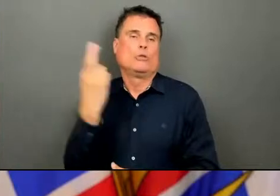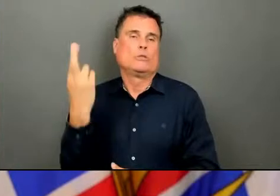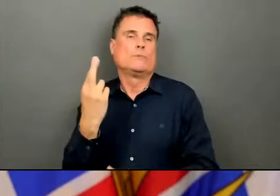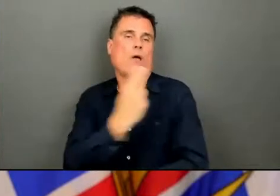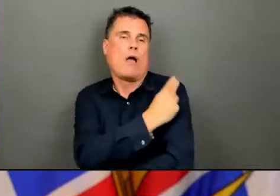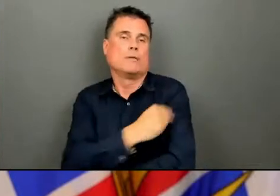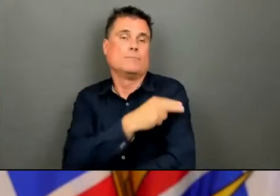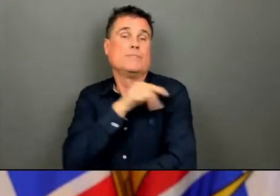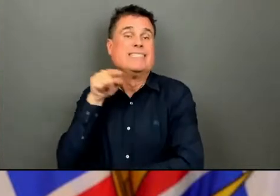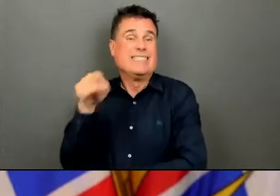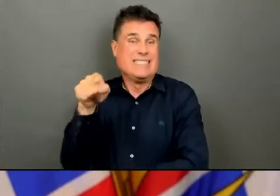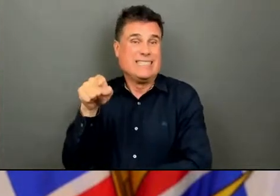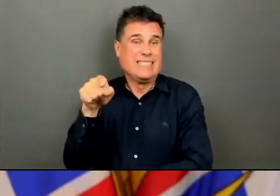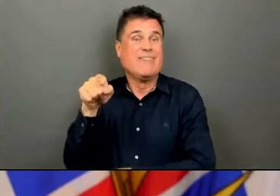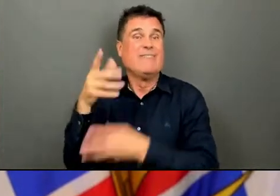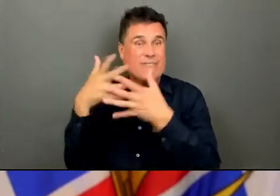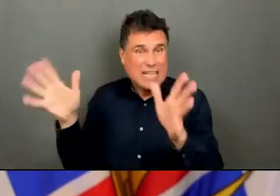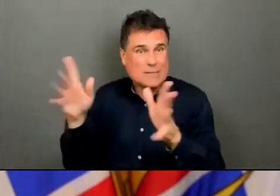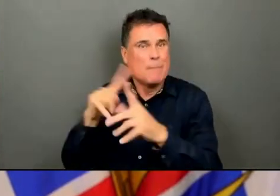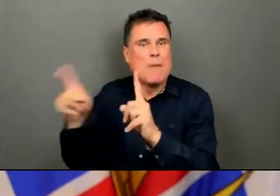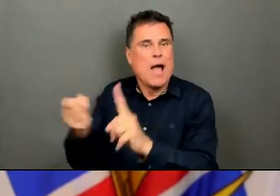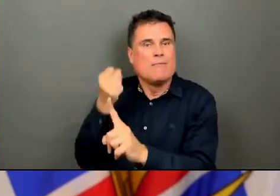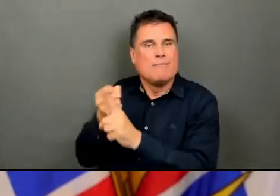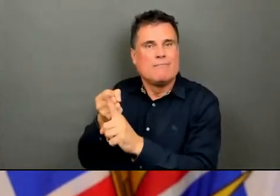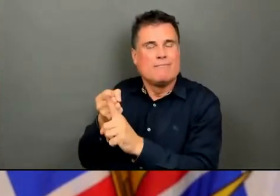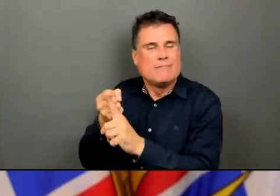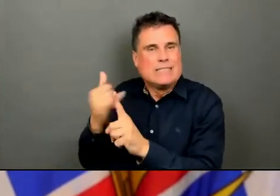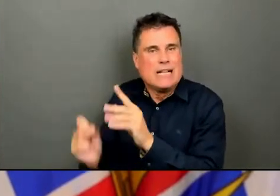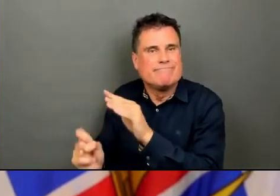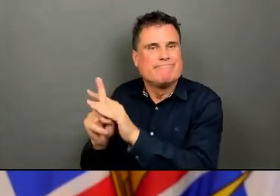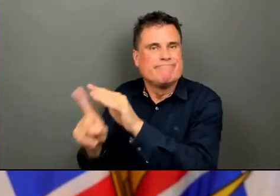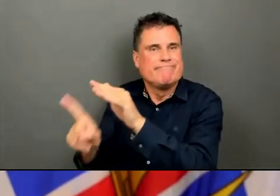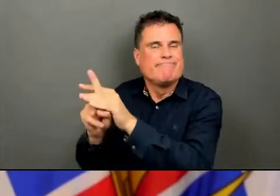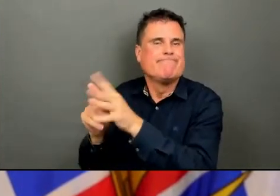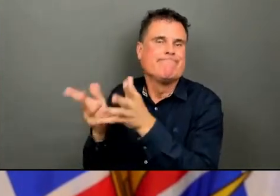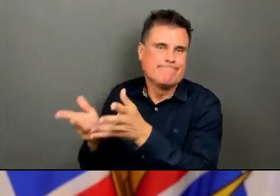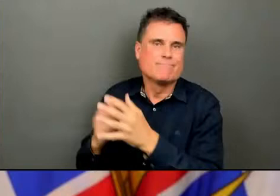impacts can be felt for many weeks after. That leaves